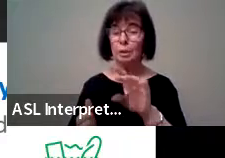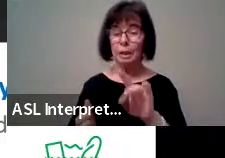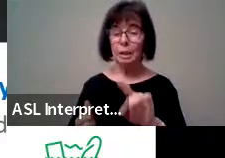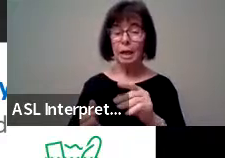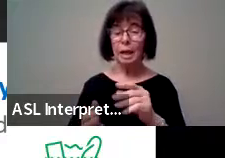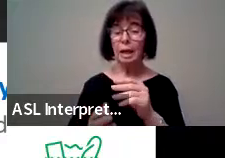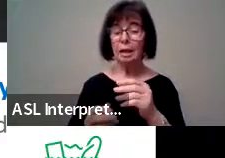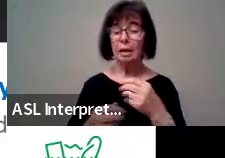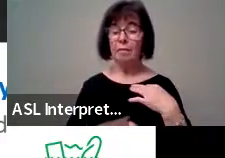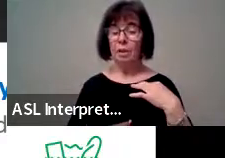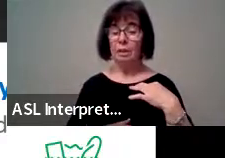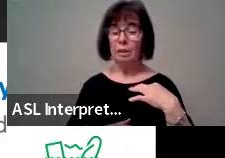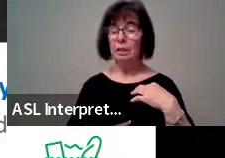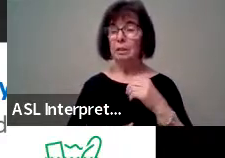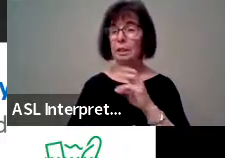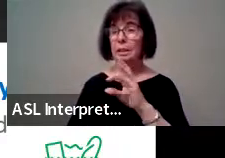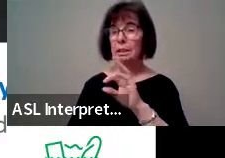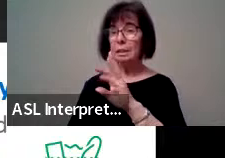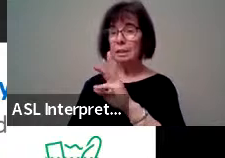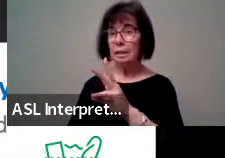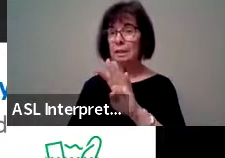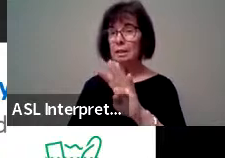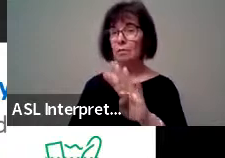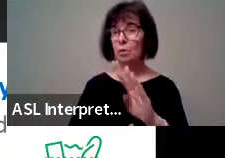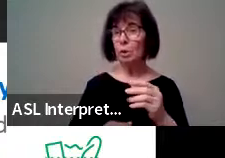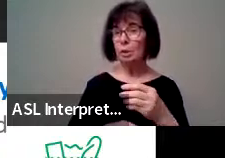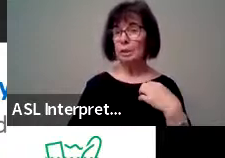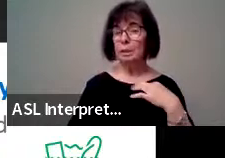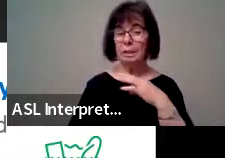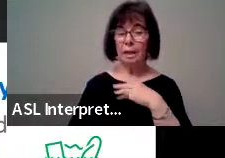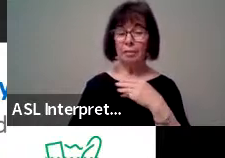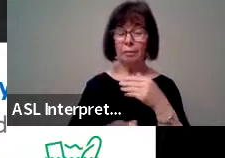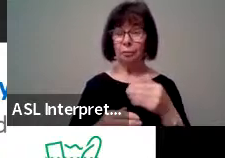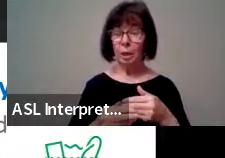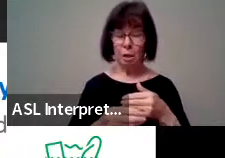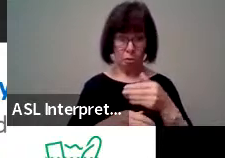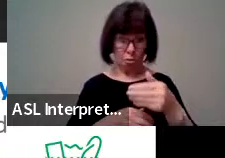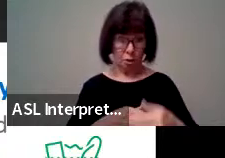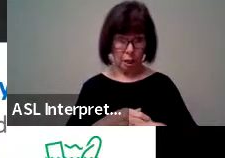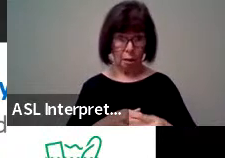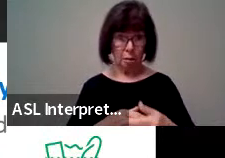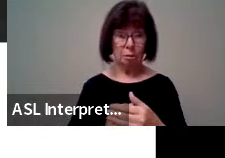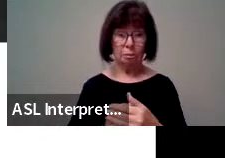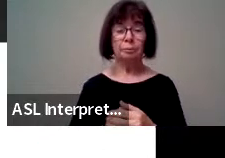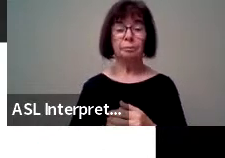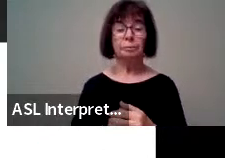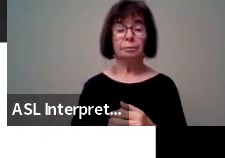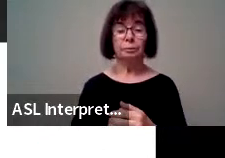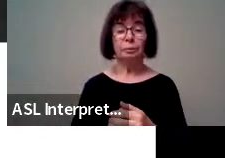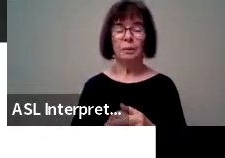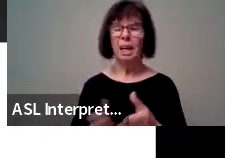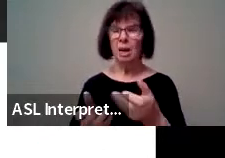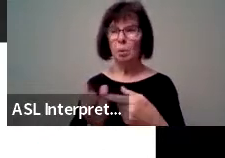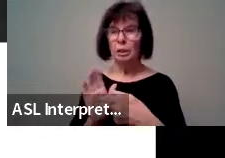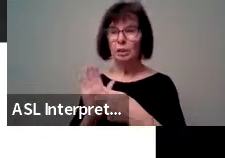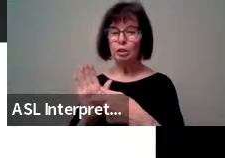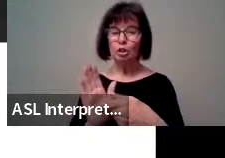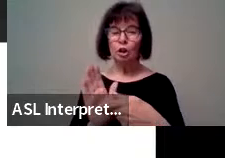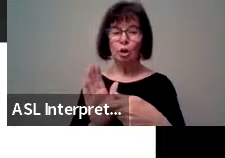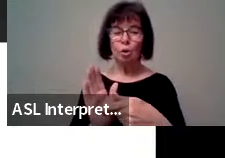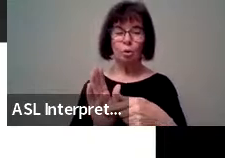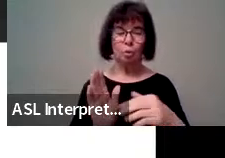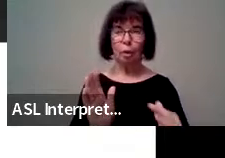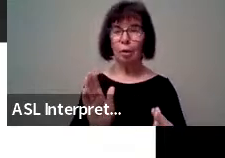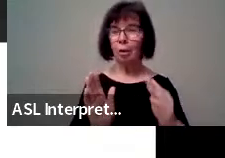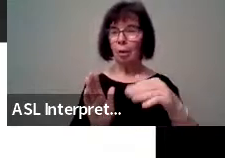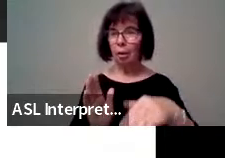to 2 years. On the next slide, I just wanted to show the curve again where we've